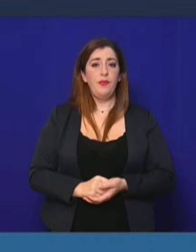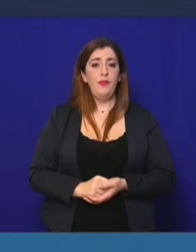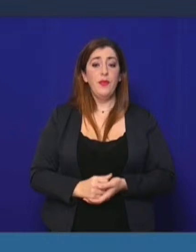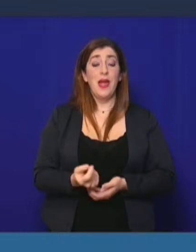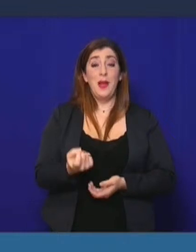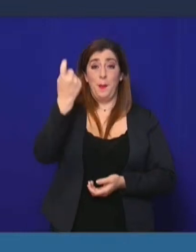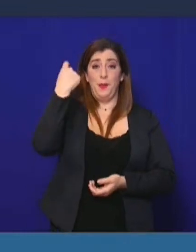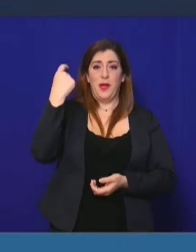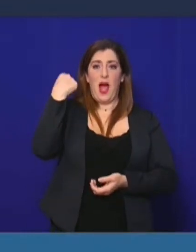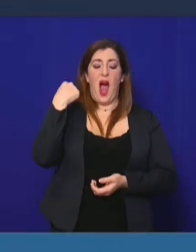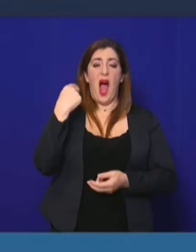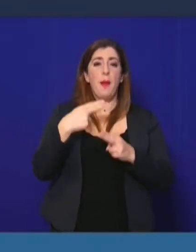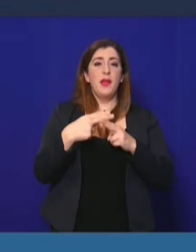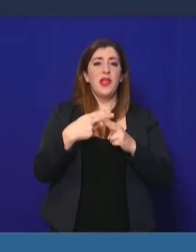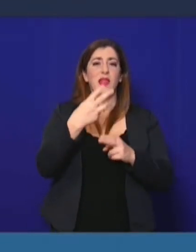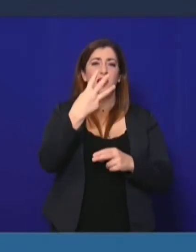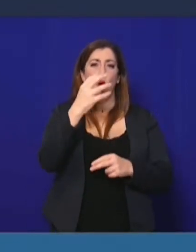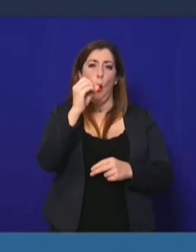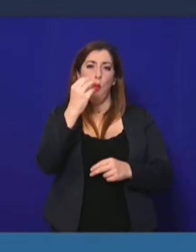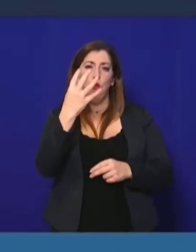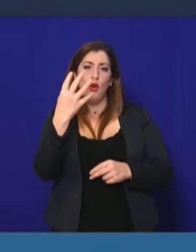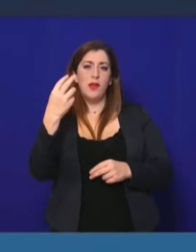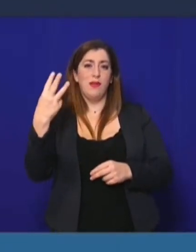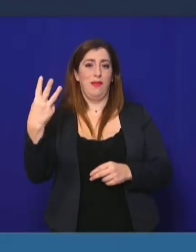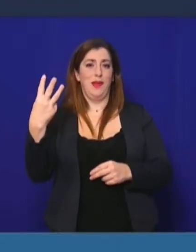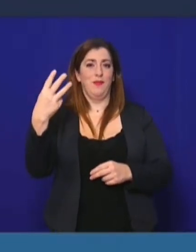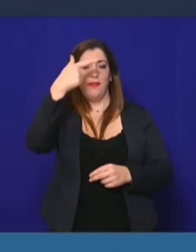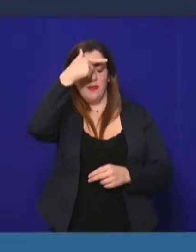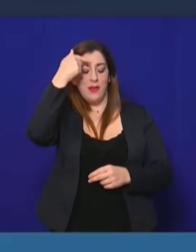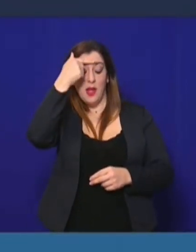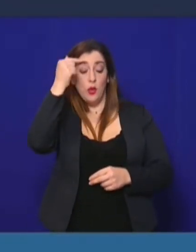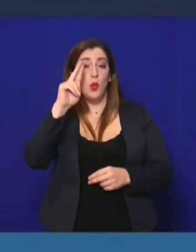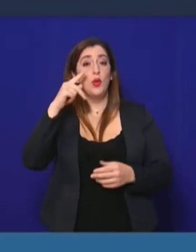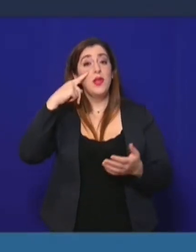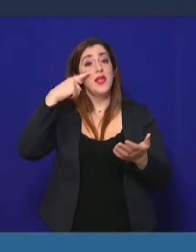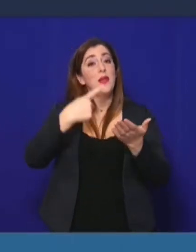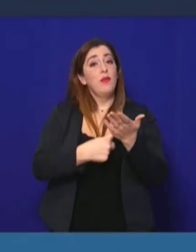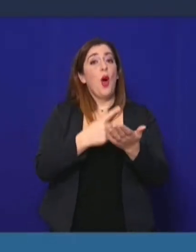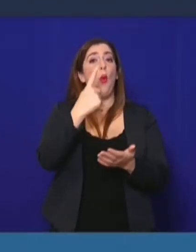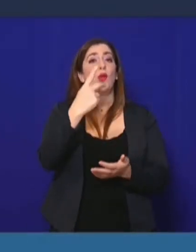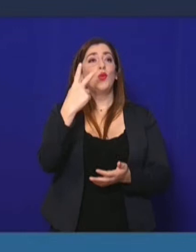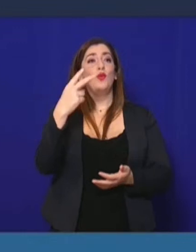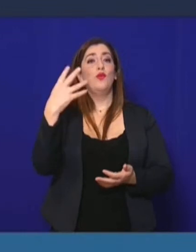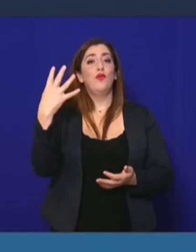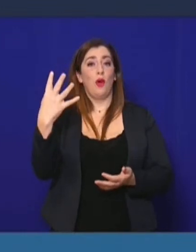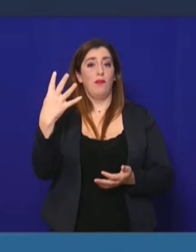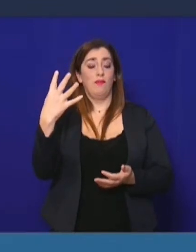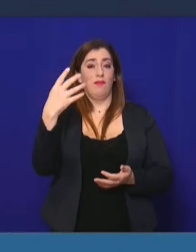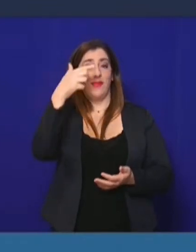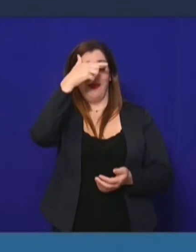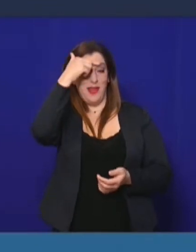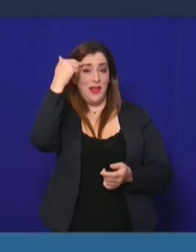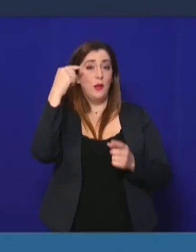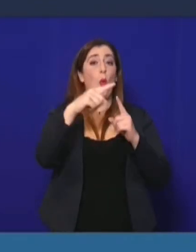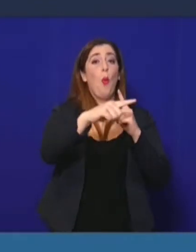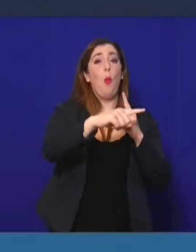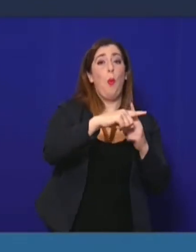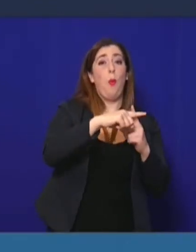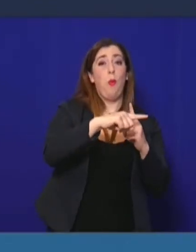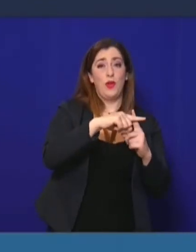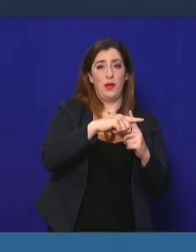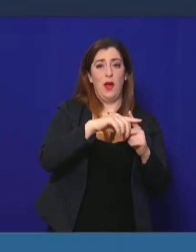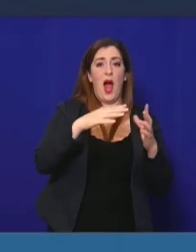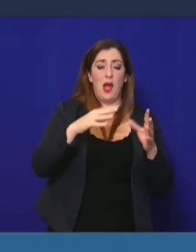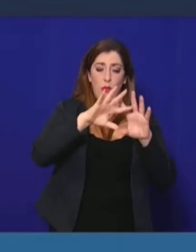3043 tests u minn dawn ħarġu 124 każijiet li huma pożittivi u allura t-total ta' każijiet huwa ta'